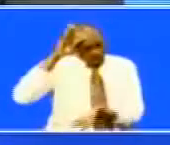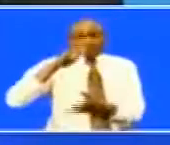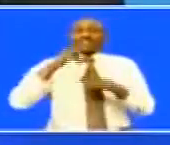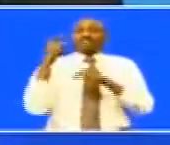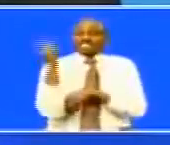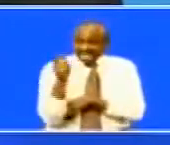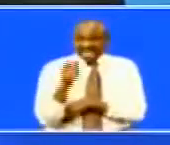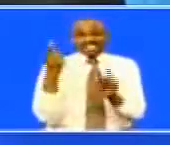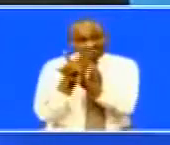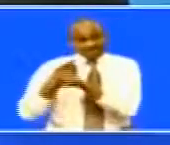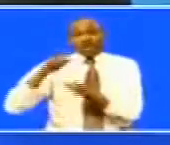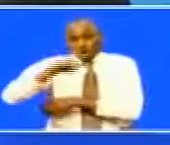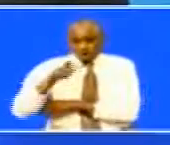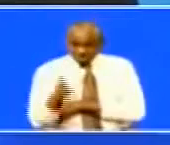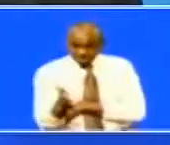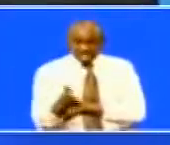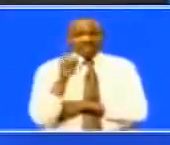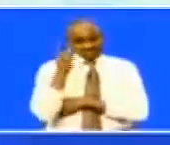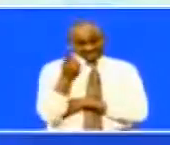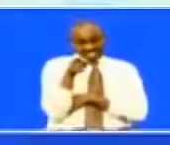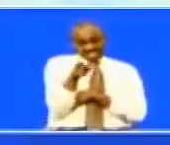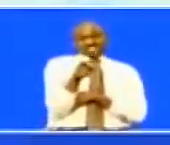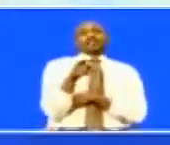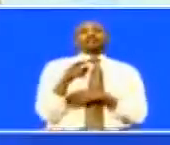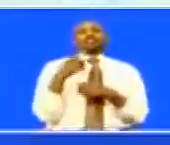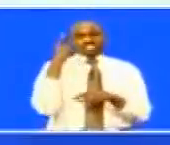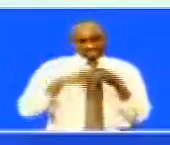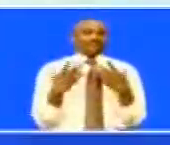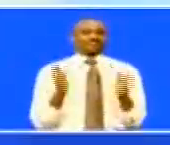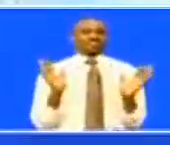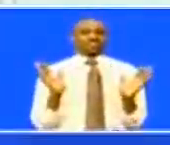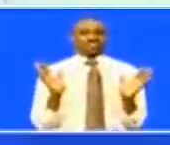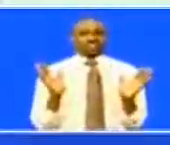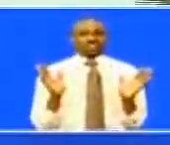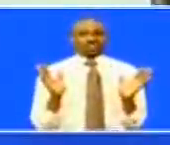tender, set to be the first of two this year.